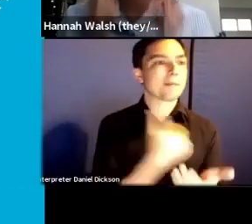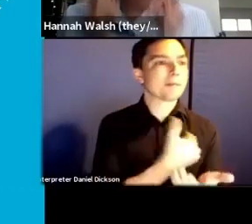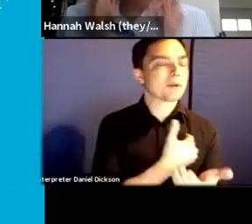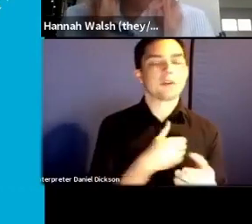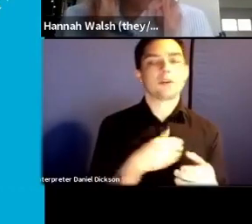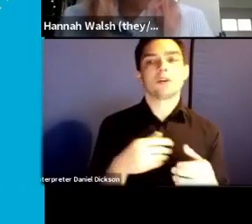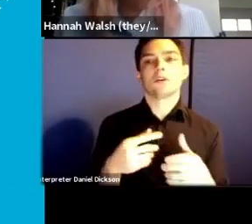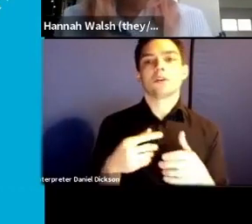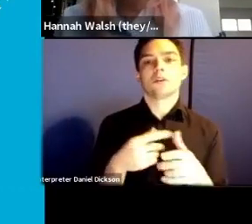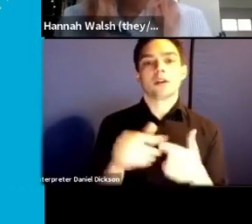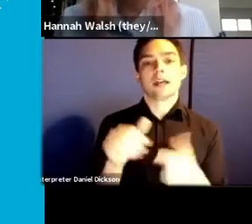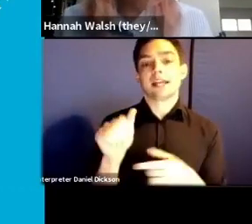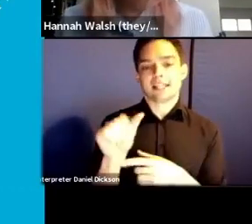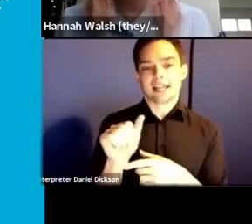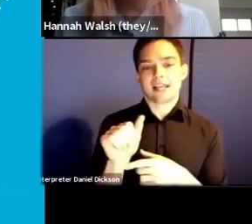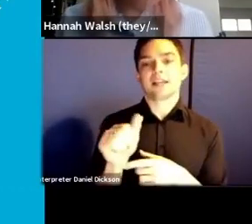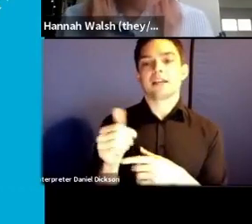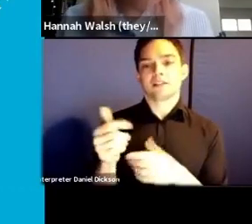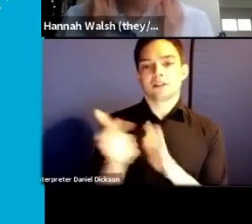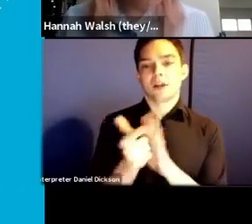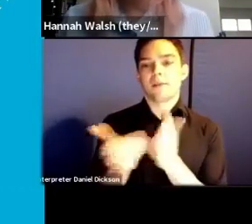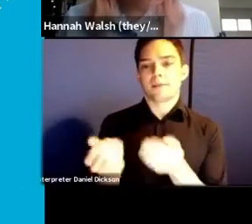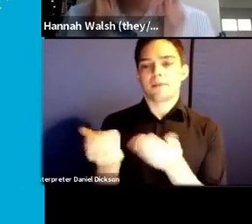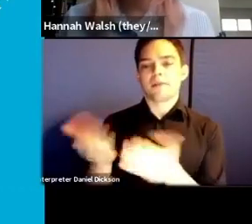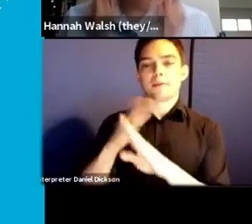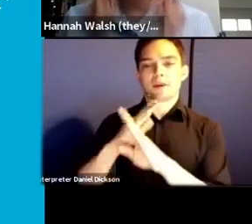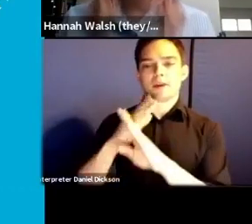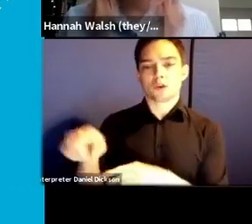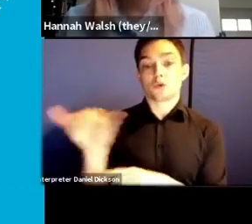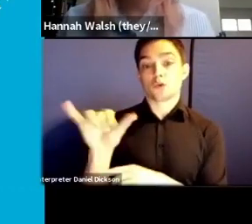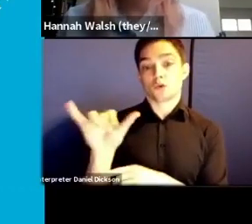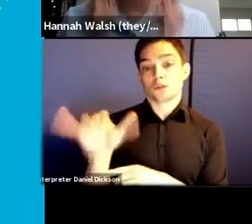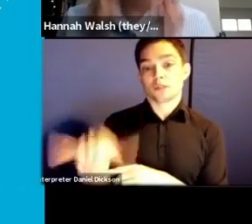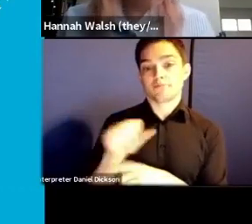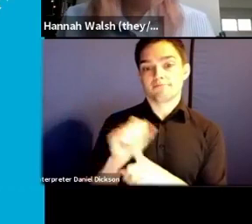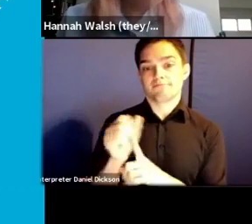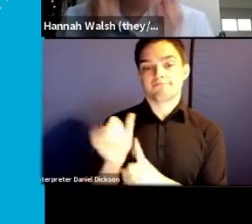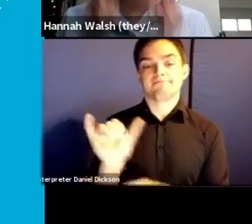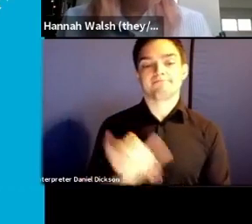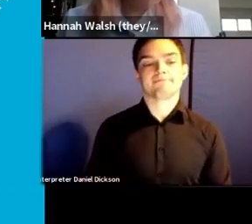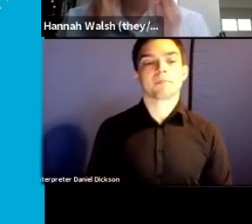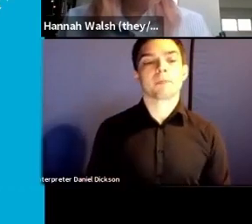disability, the ADA may provide some protections for you in that situation as well.